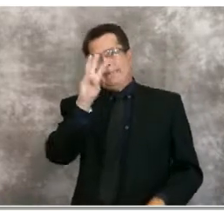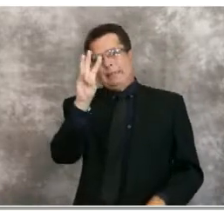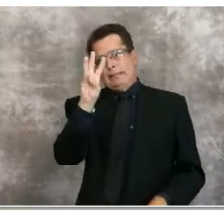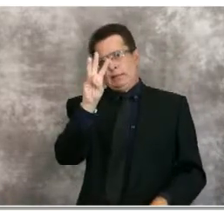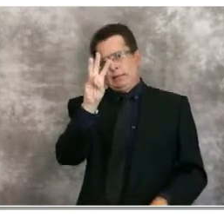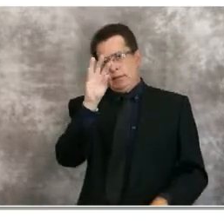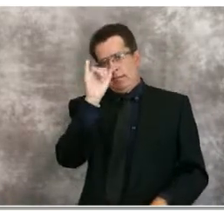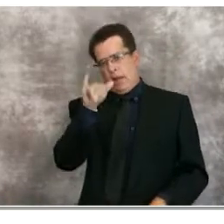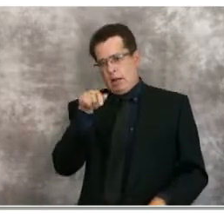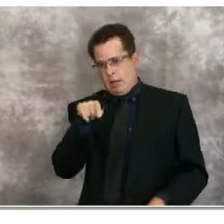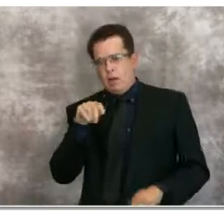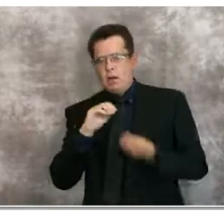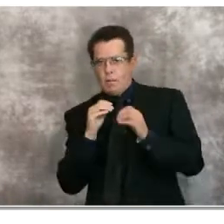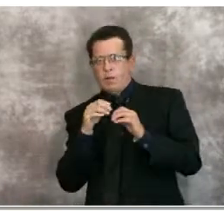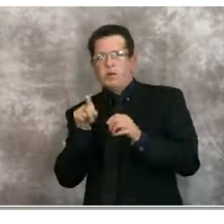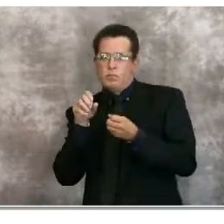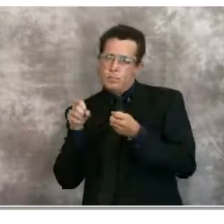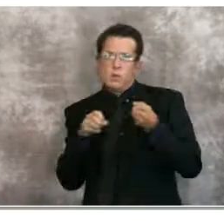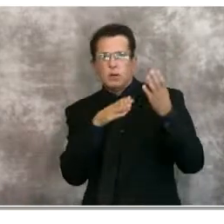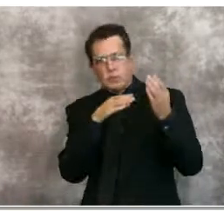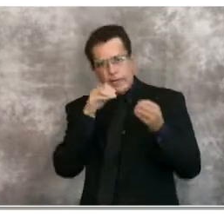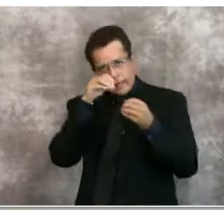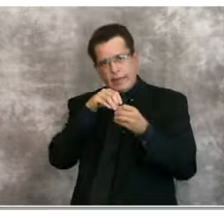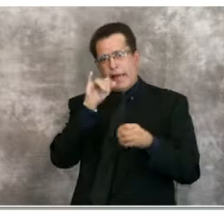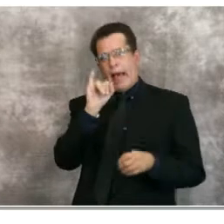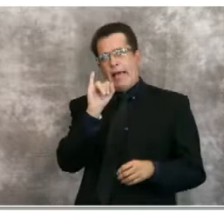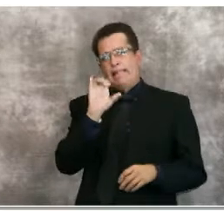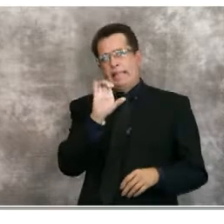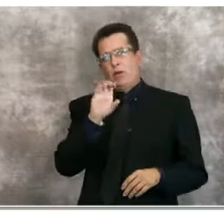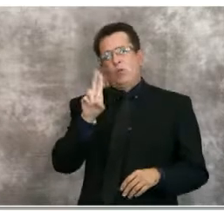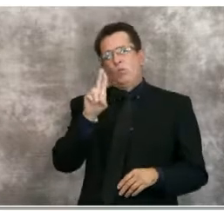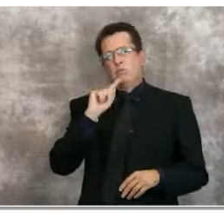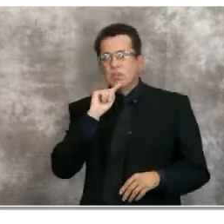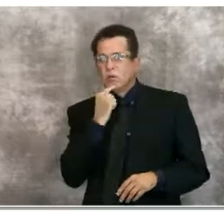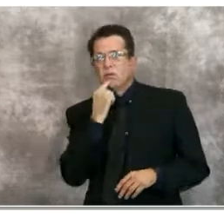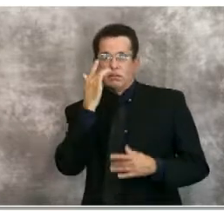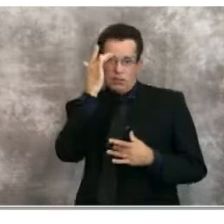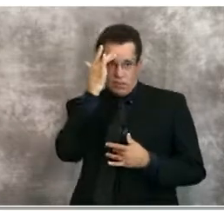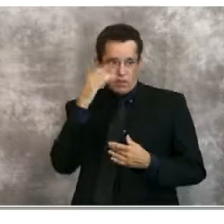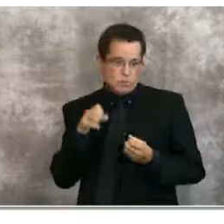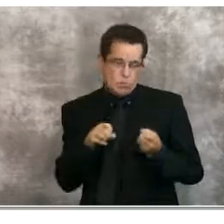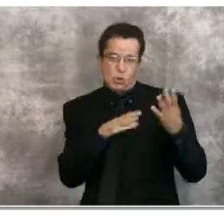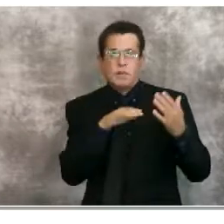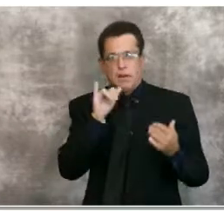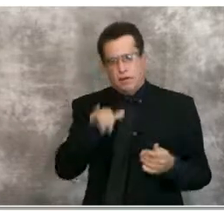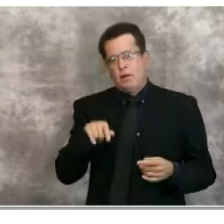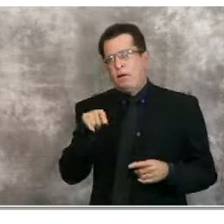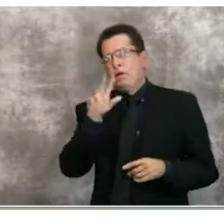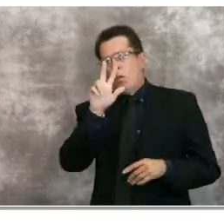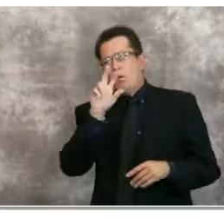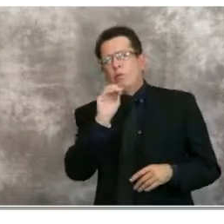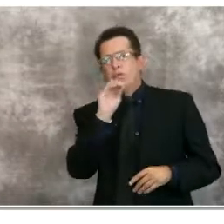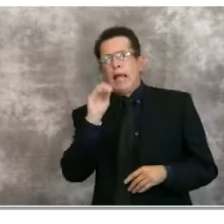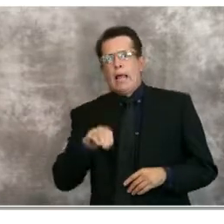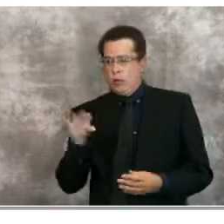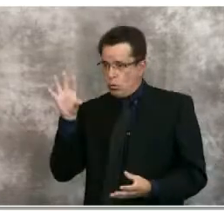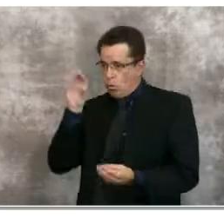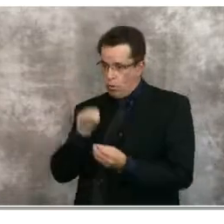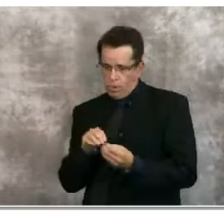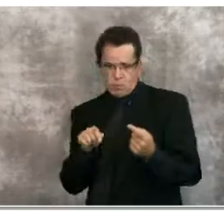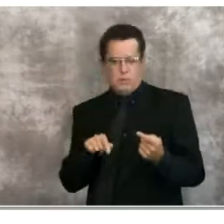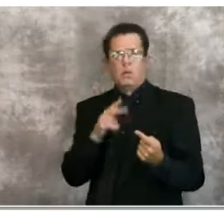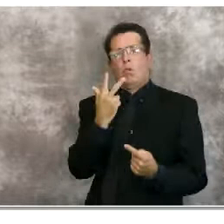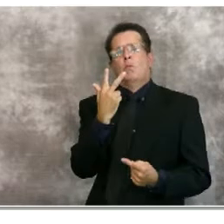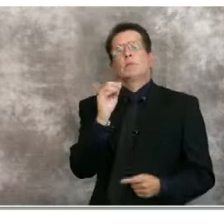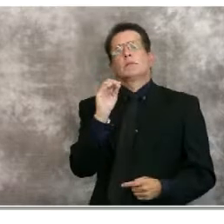546 have been admitted to the ICU. This number is 3% of the total number of cases and